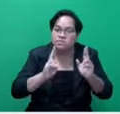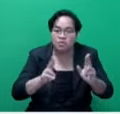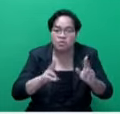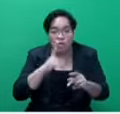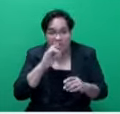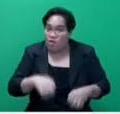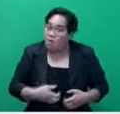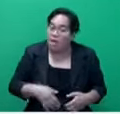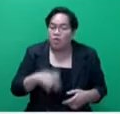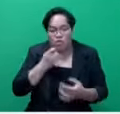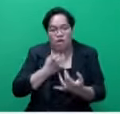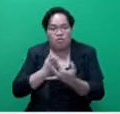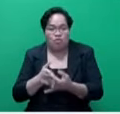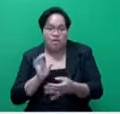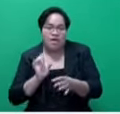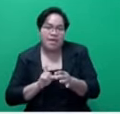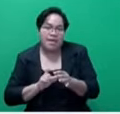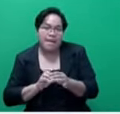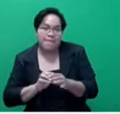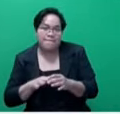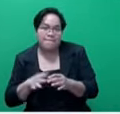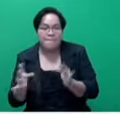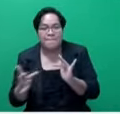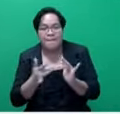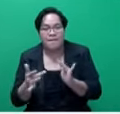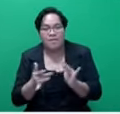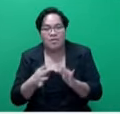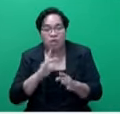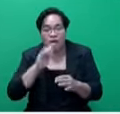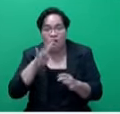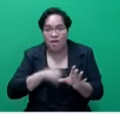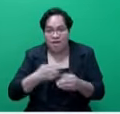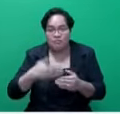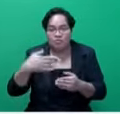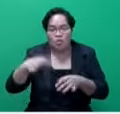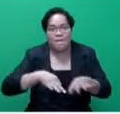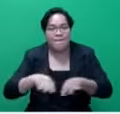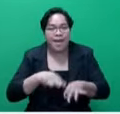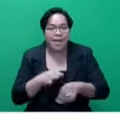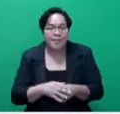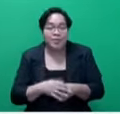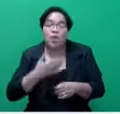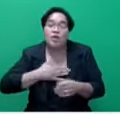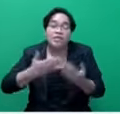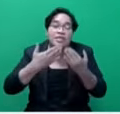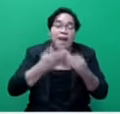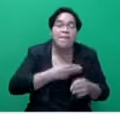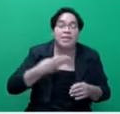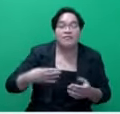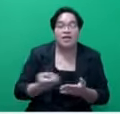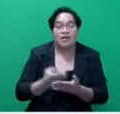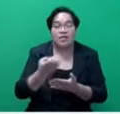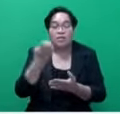will roll out the MLG e-services platform over the next 4 years. And again, I want to thank the Minister for Economy for